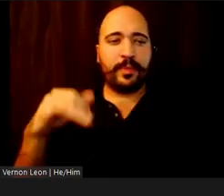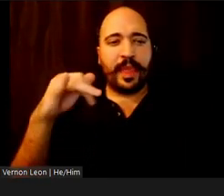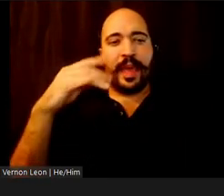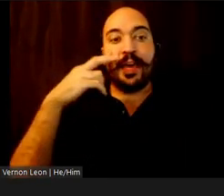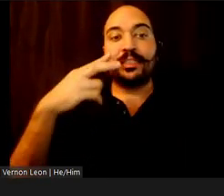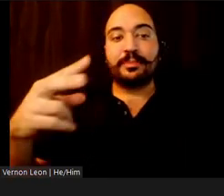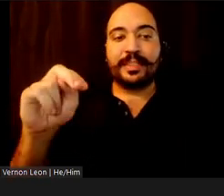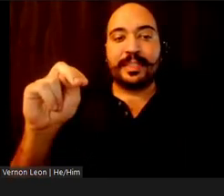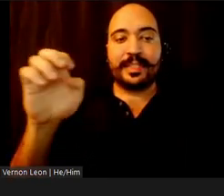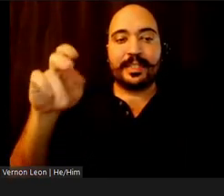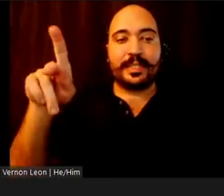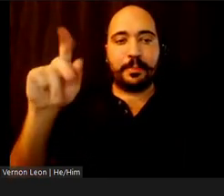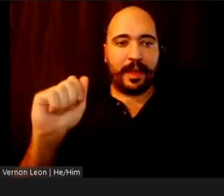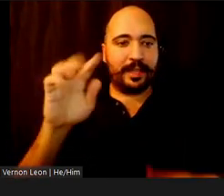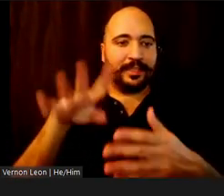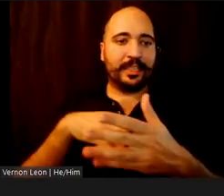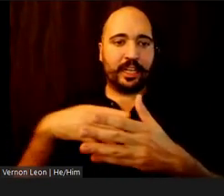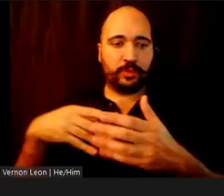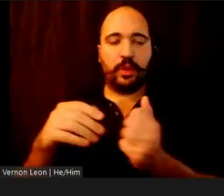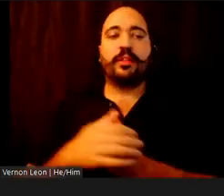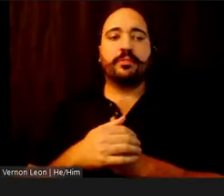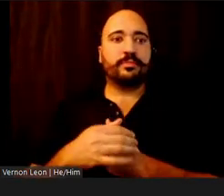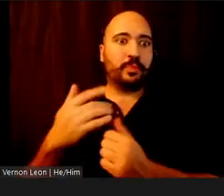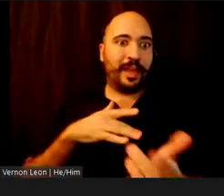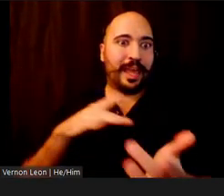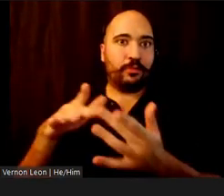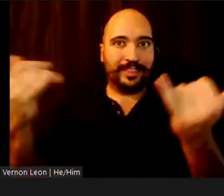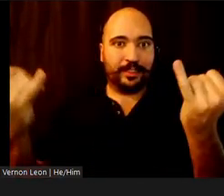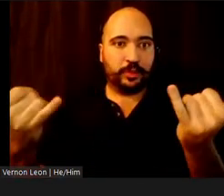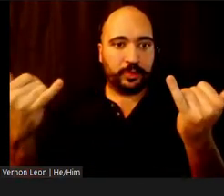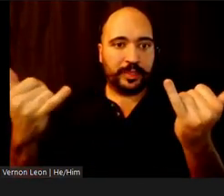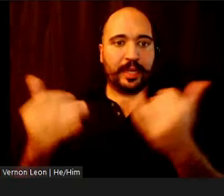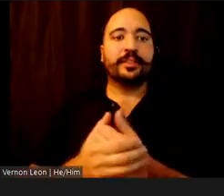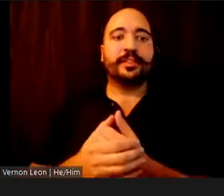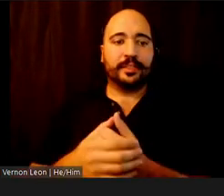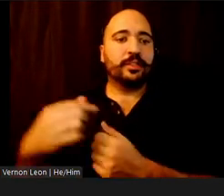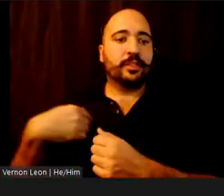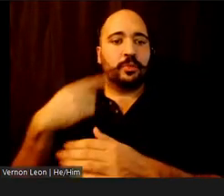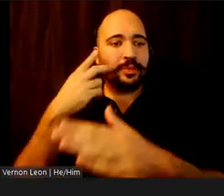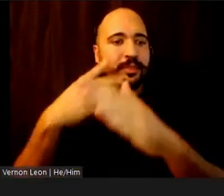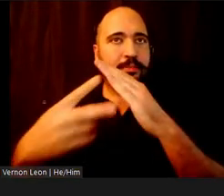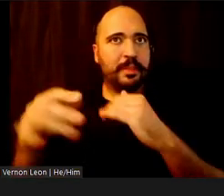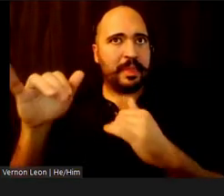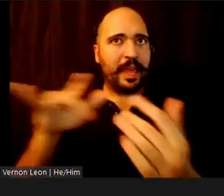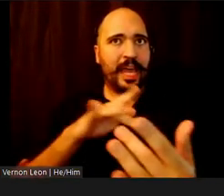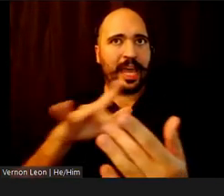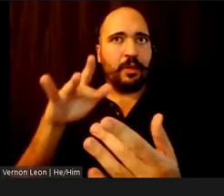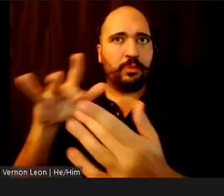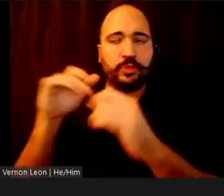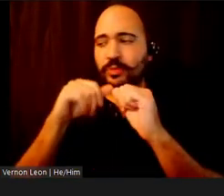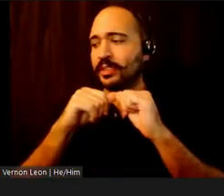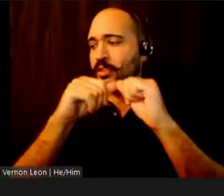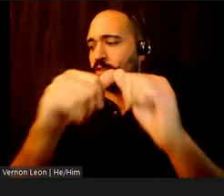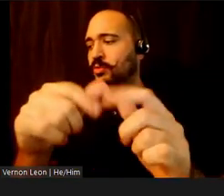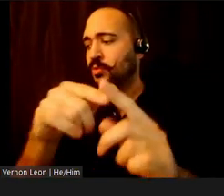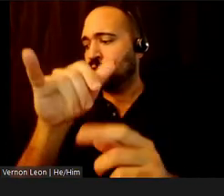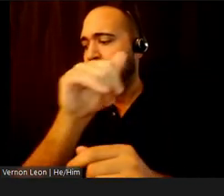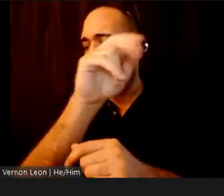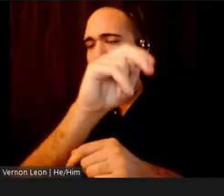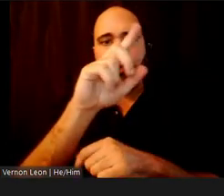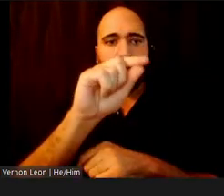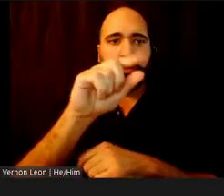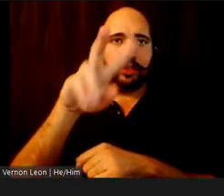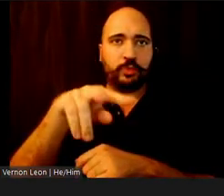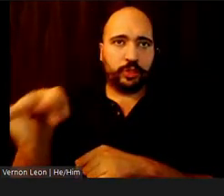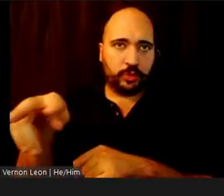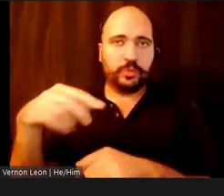already begun our outreach. That's what we're doing here today. And we anticipate that this outreach will continue through January of 2022, as we also